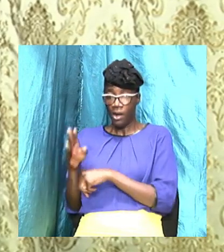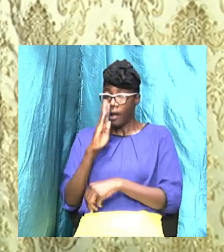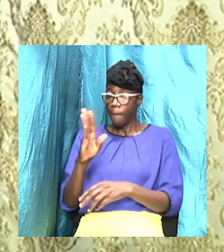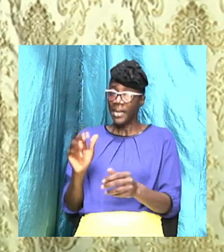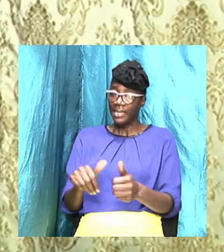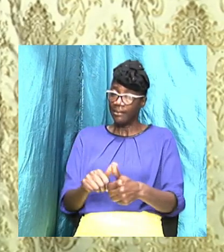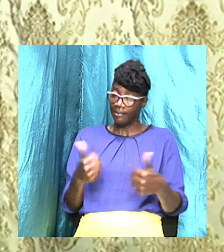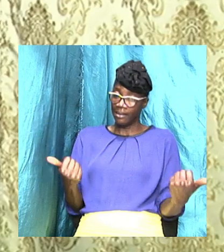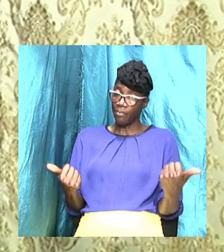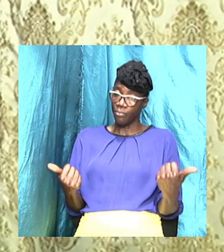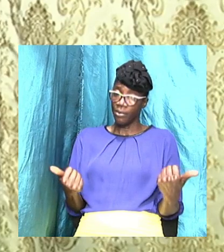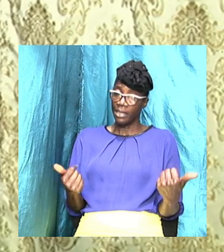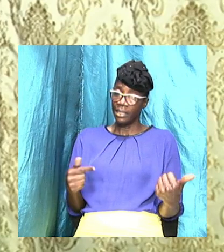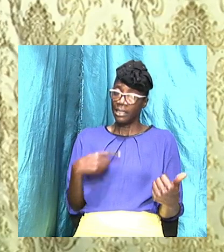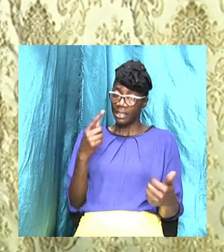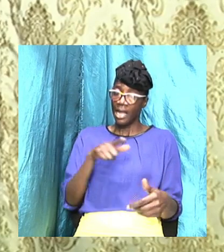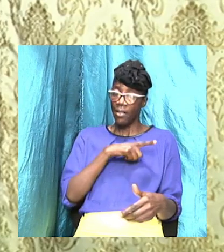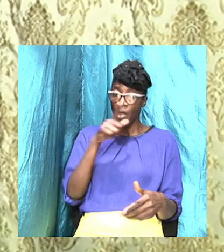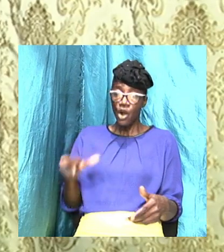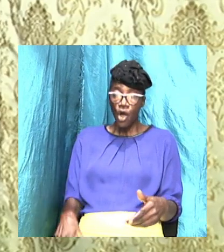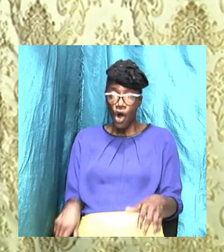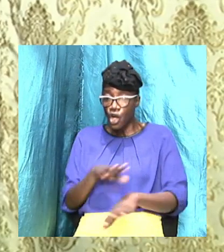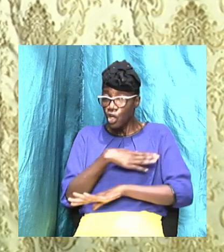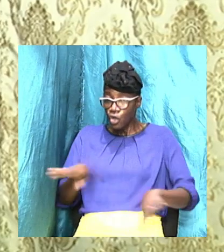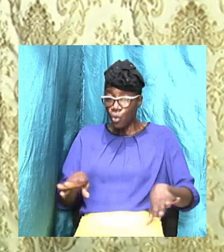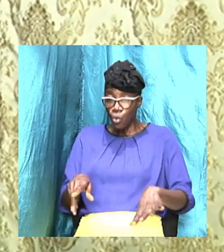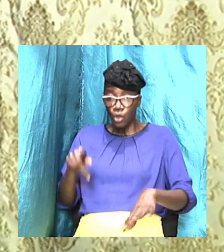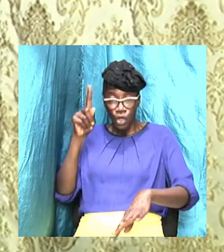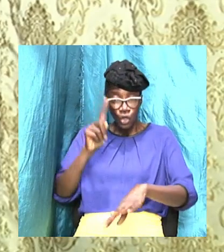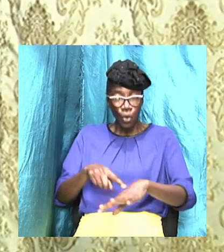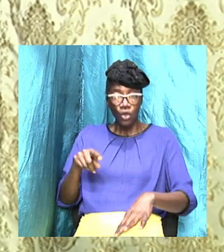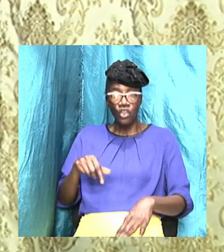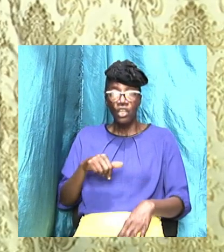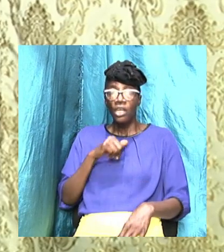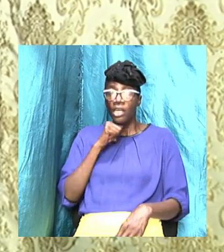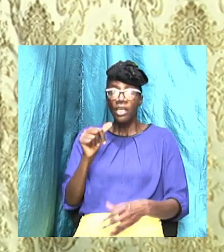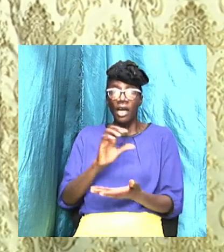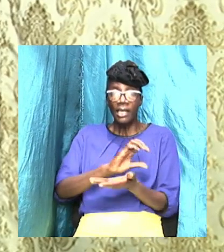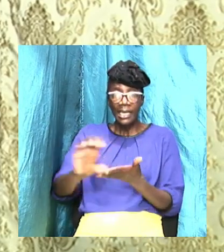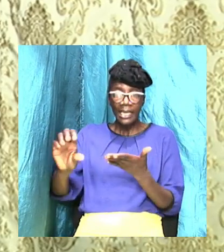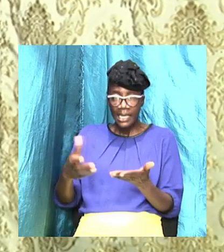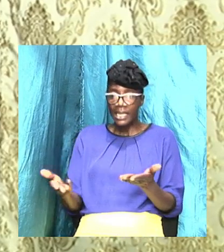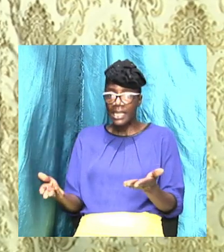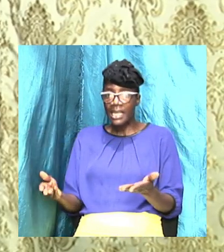saith the Lord, and touch not the unclean things, and I will receive you.